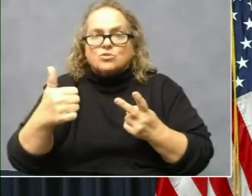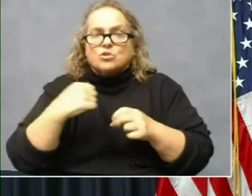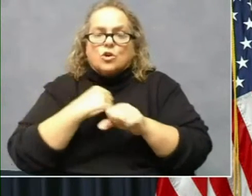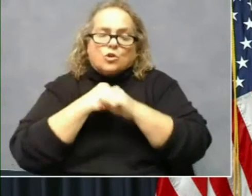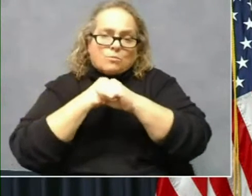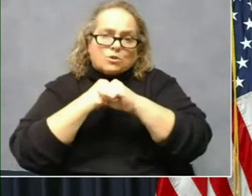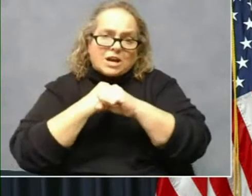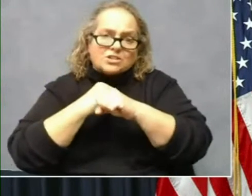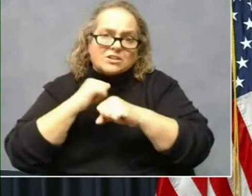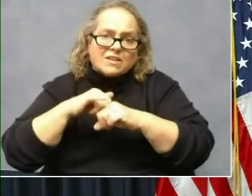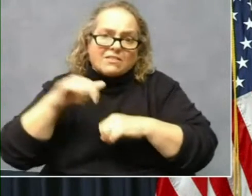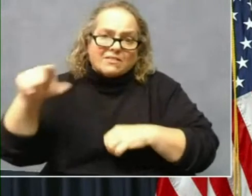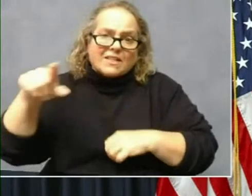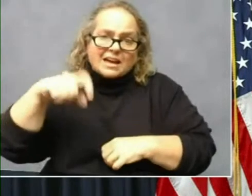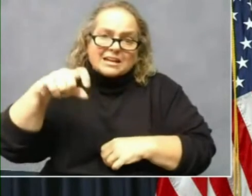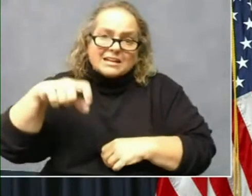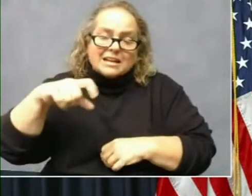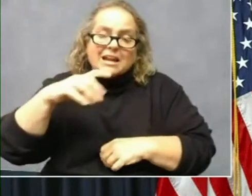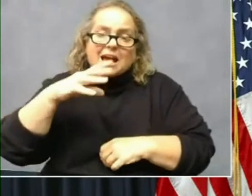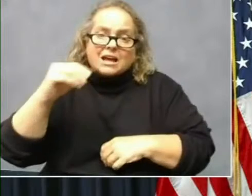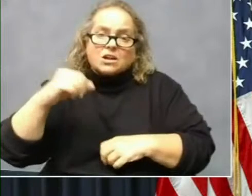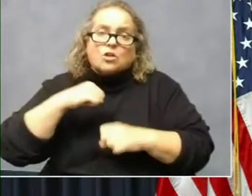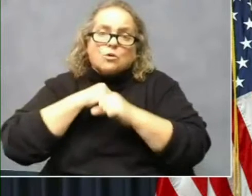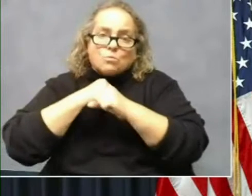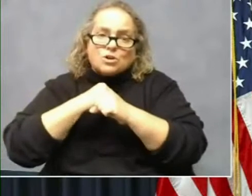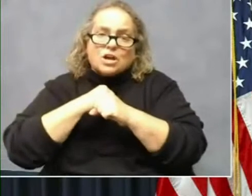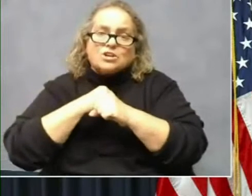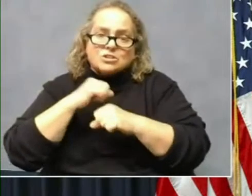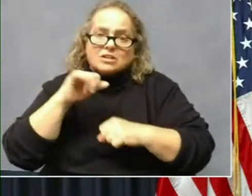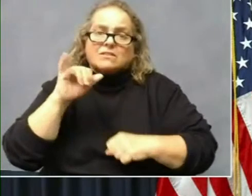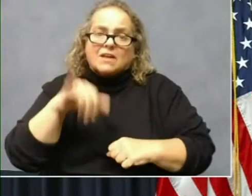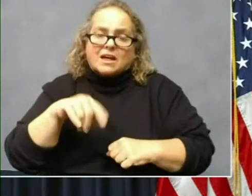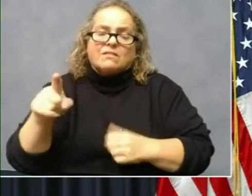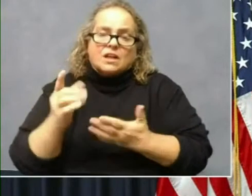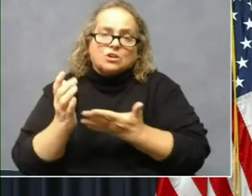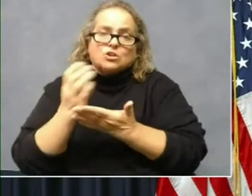need and the protection that they deserve.